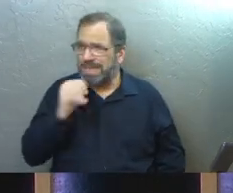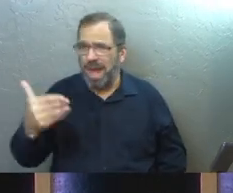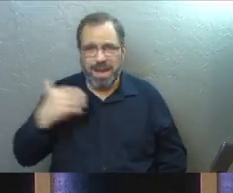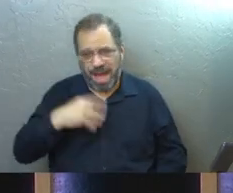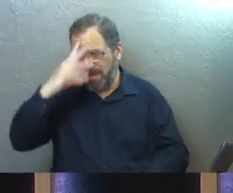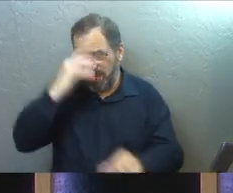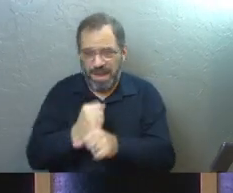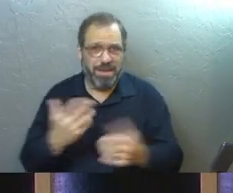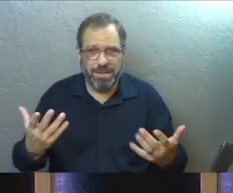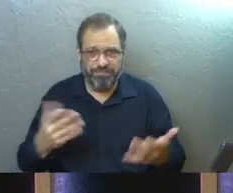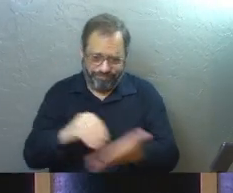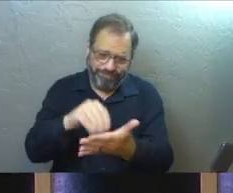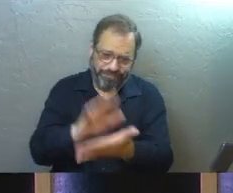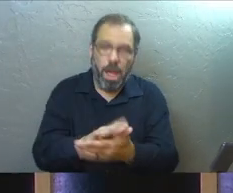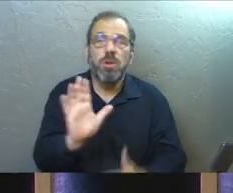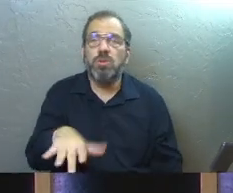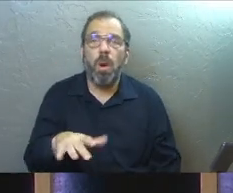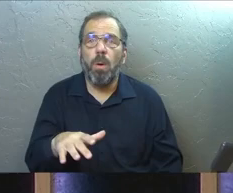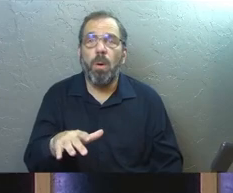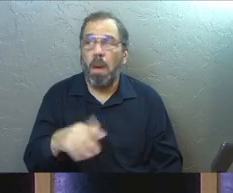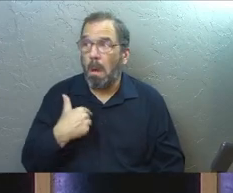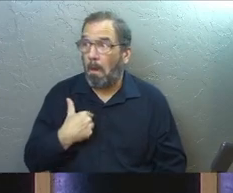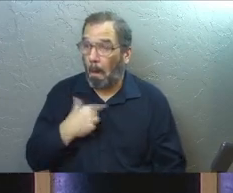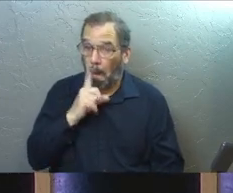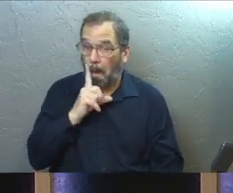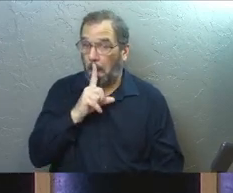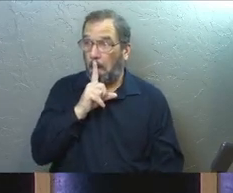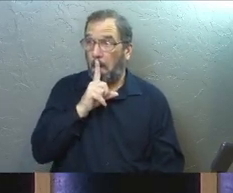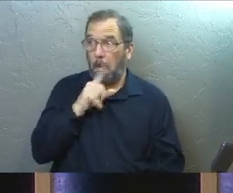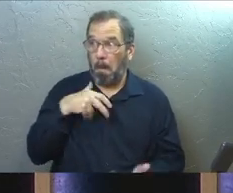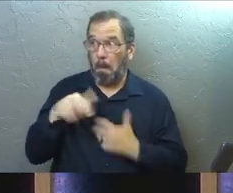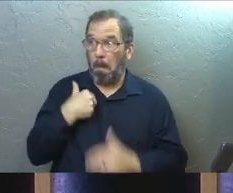not have faith. So what did she say? She said, I didn't laugh.